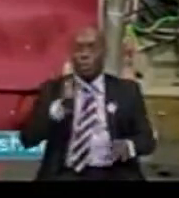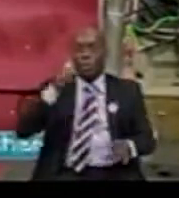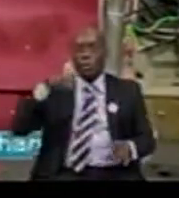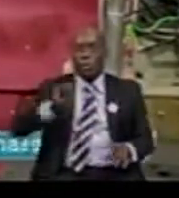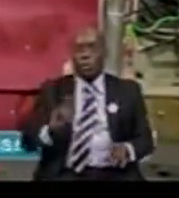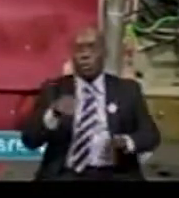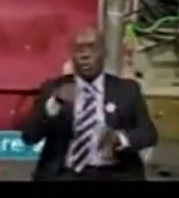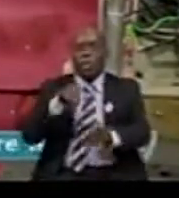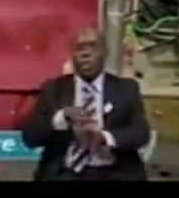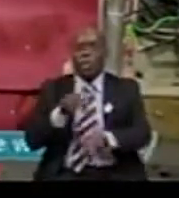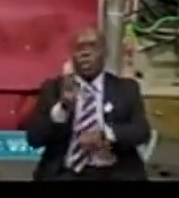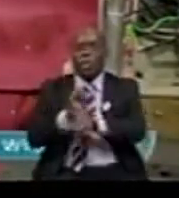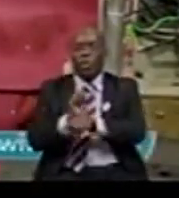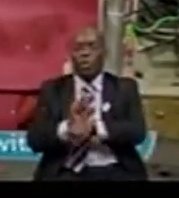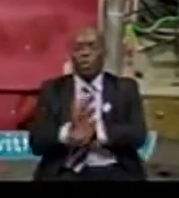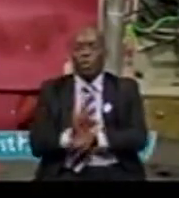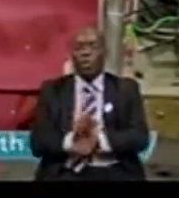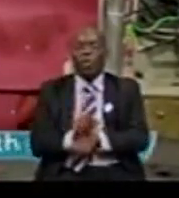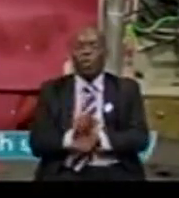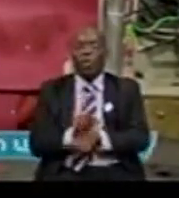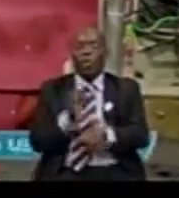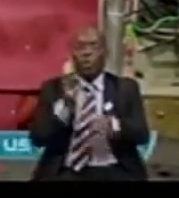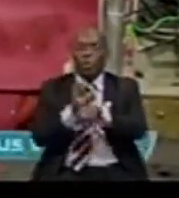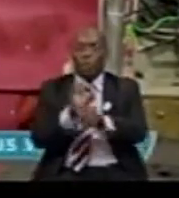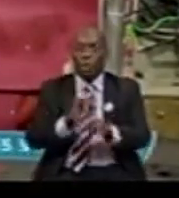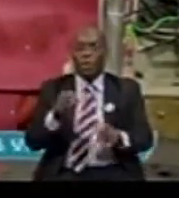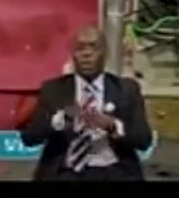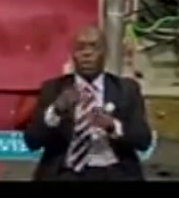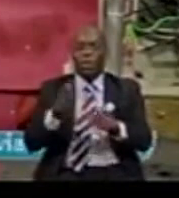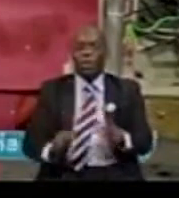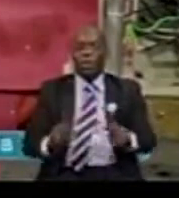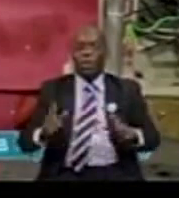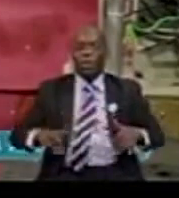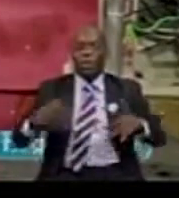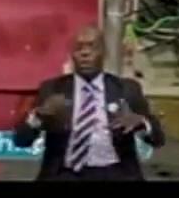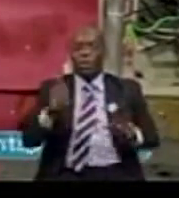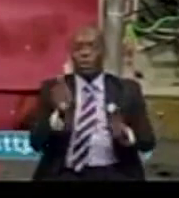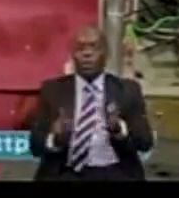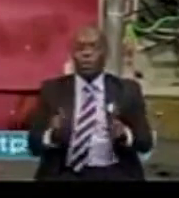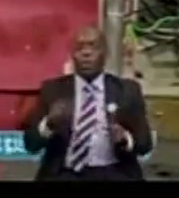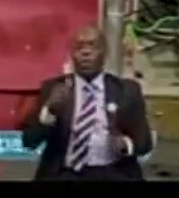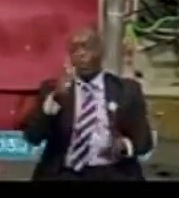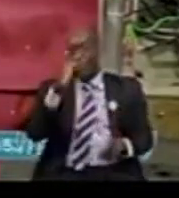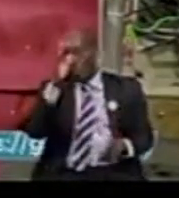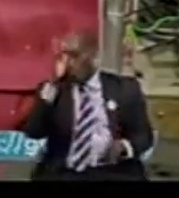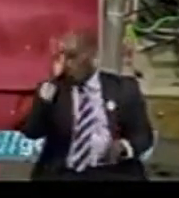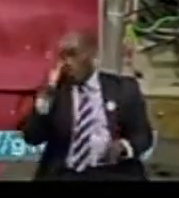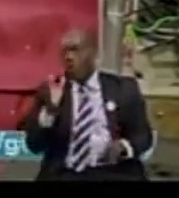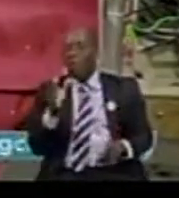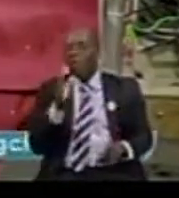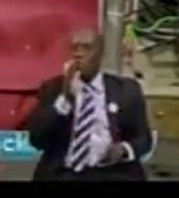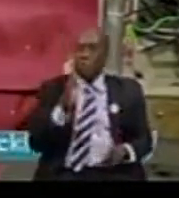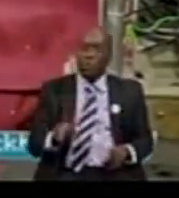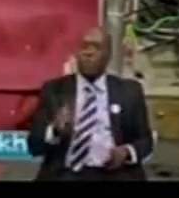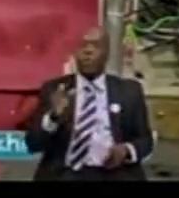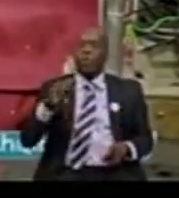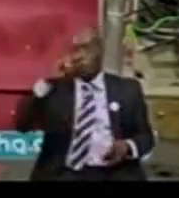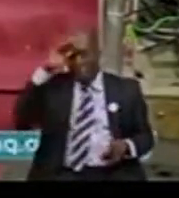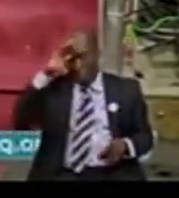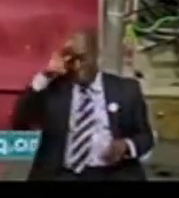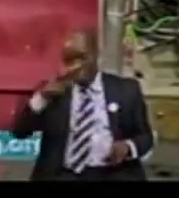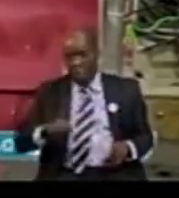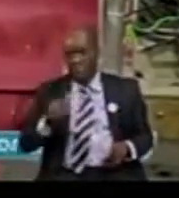of people, mommies, daddies, boys and girls. And now Mama has